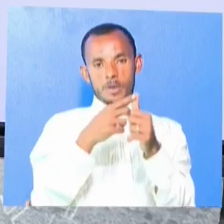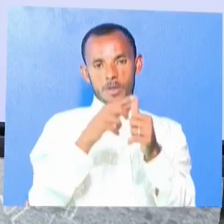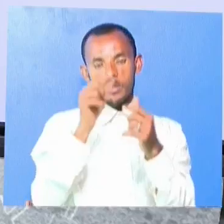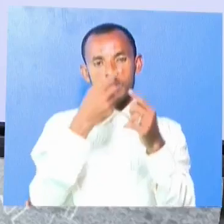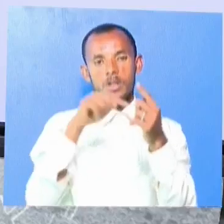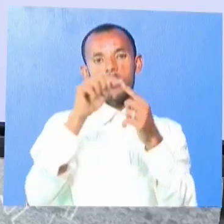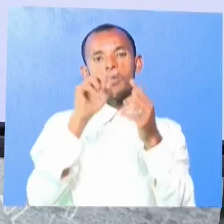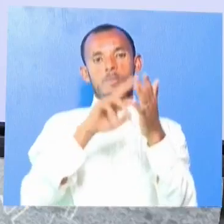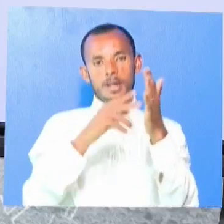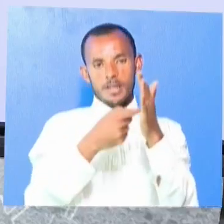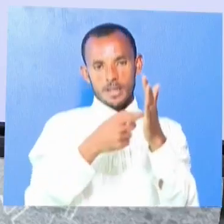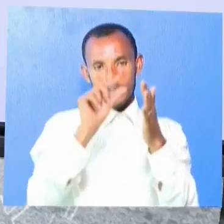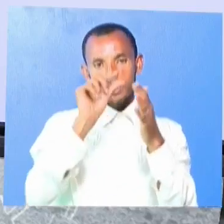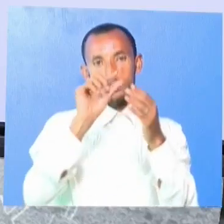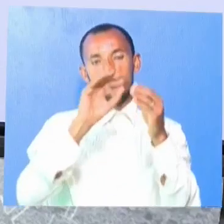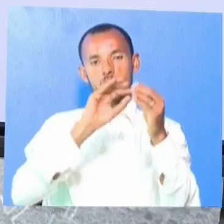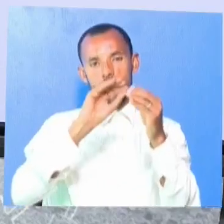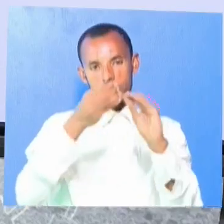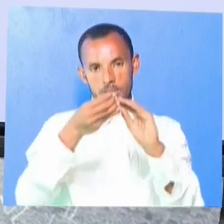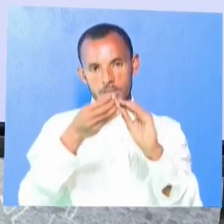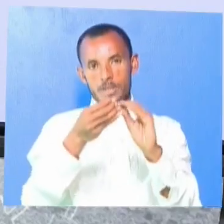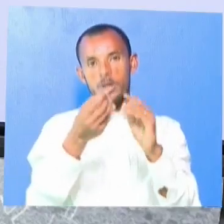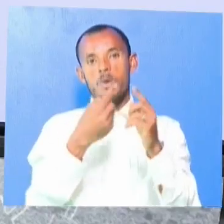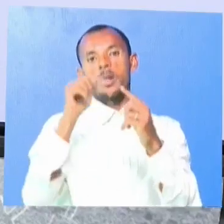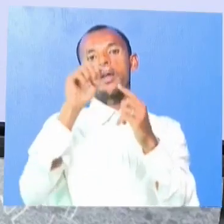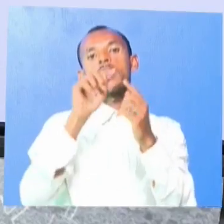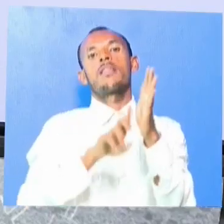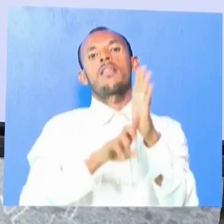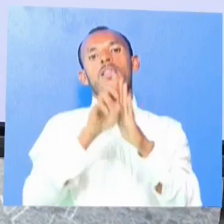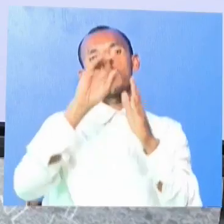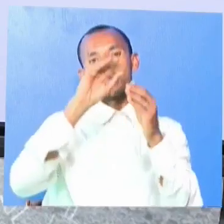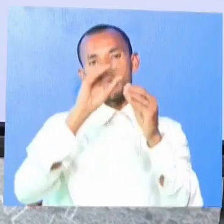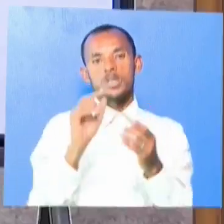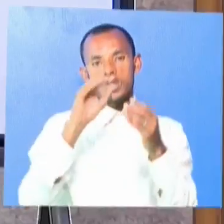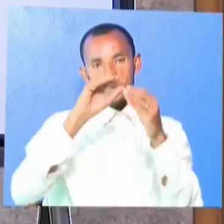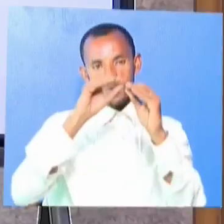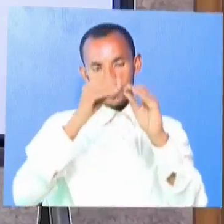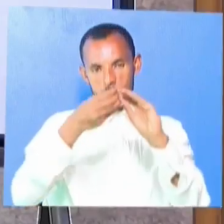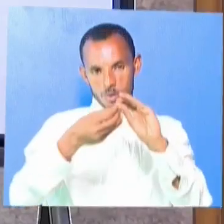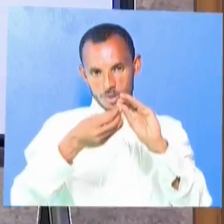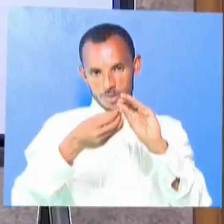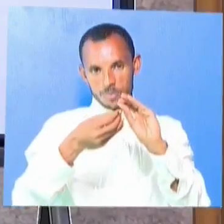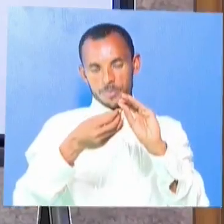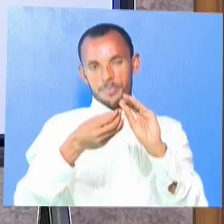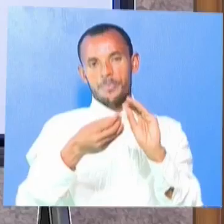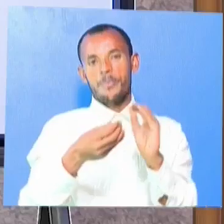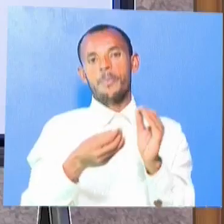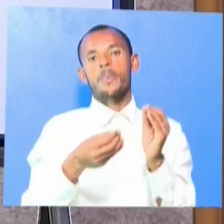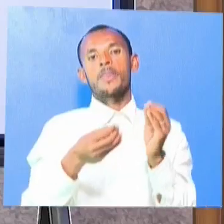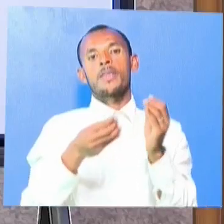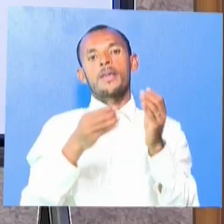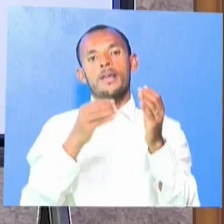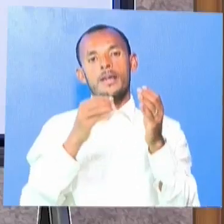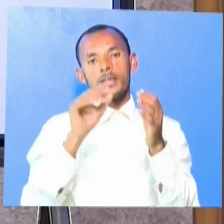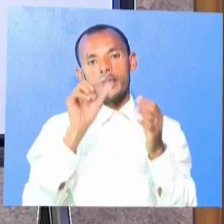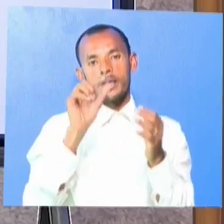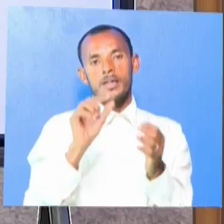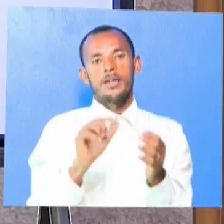from the smallest to the largest, and descending order means arranging the